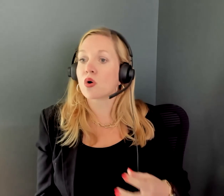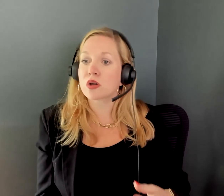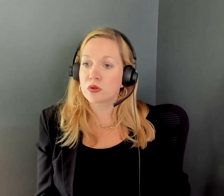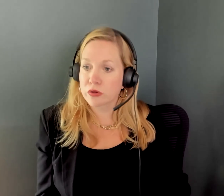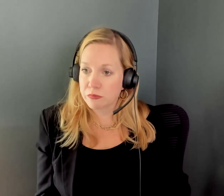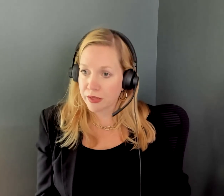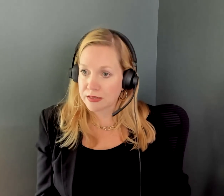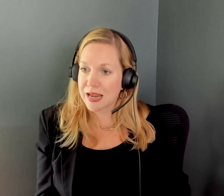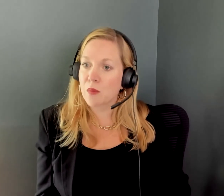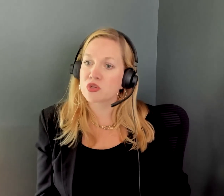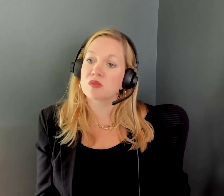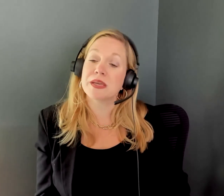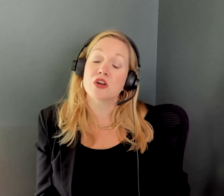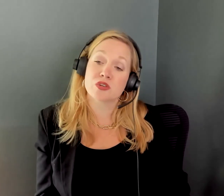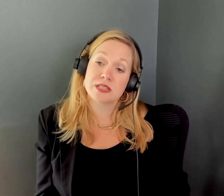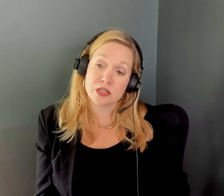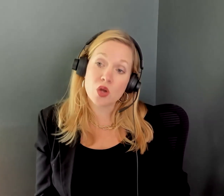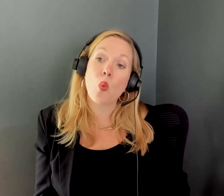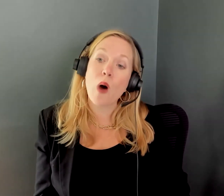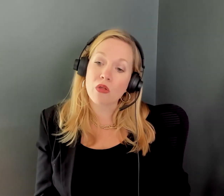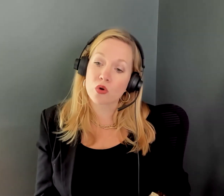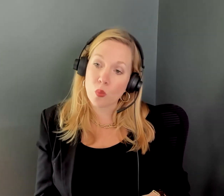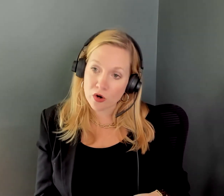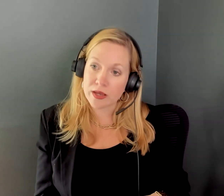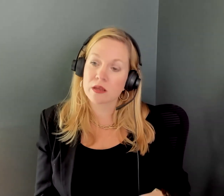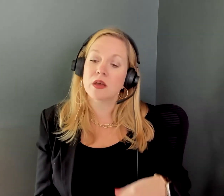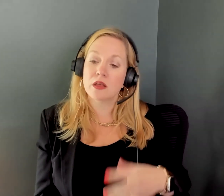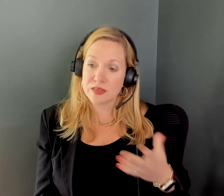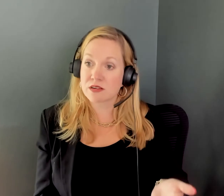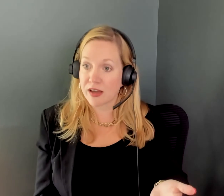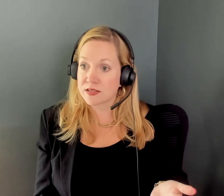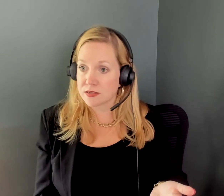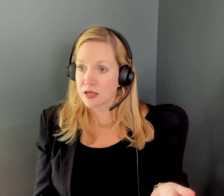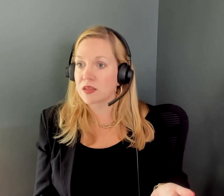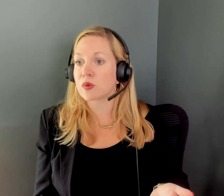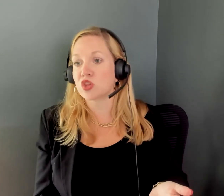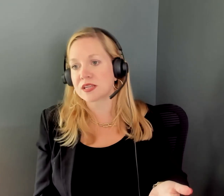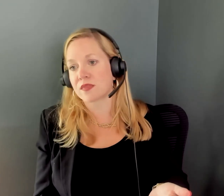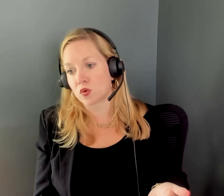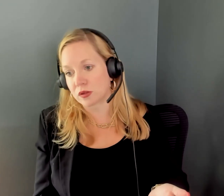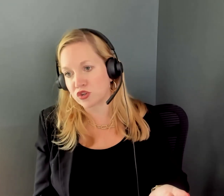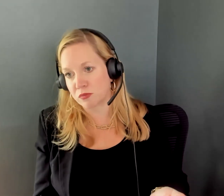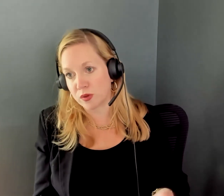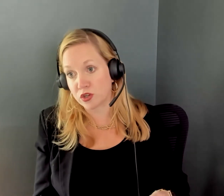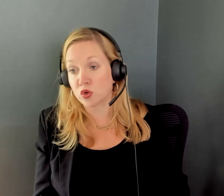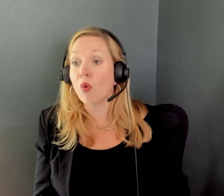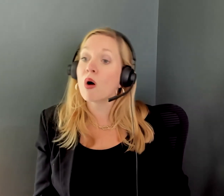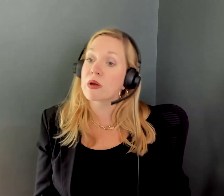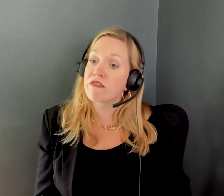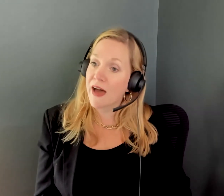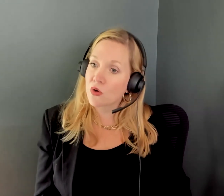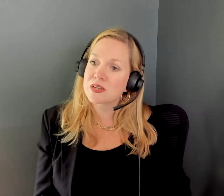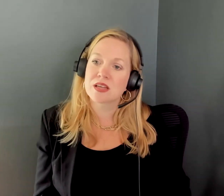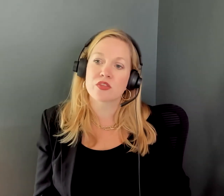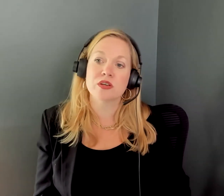aids or cochlear implants, and how much could be understood while they're wearing these devices. And then we looked at the correlation between the two. What